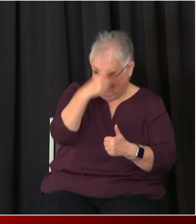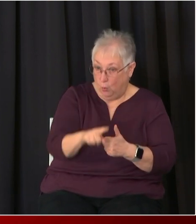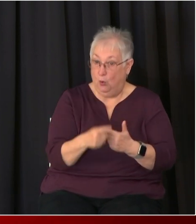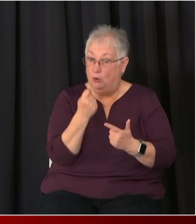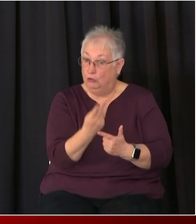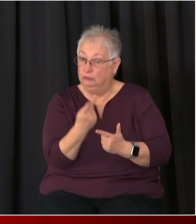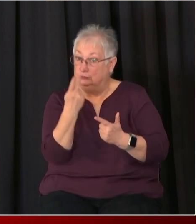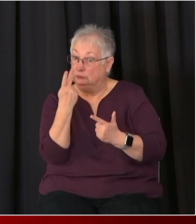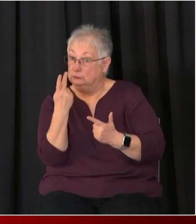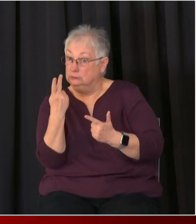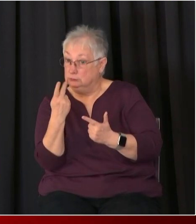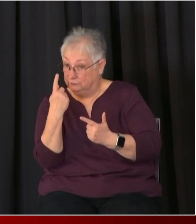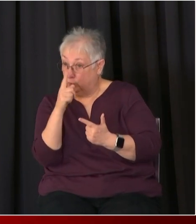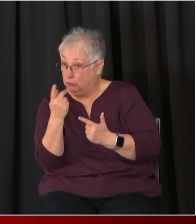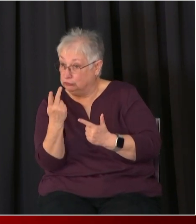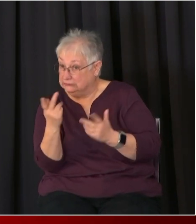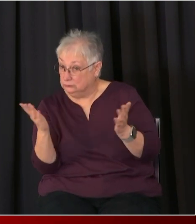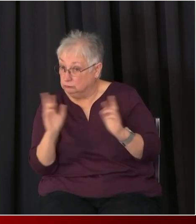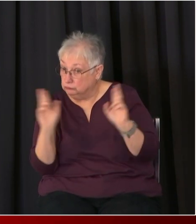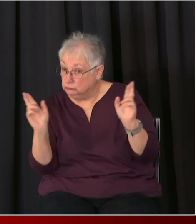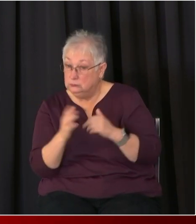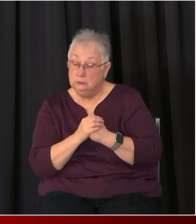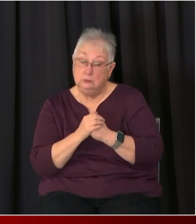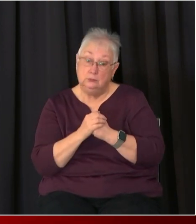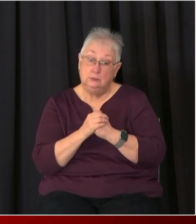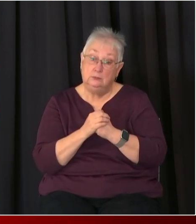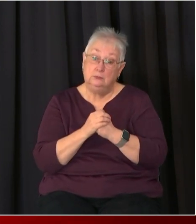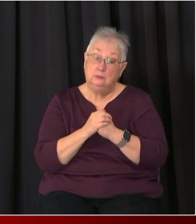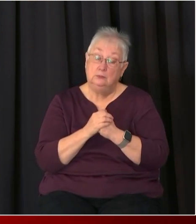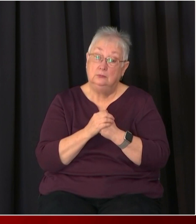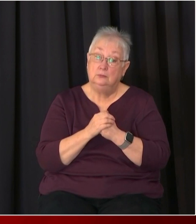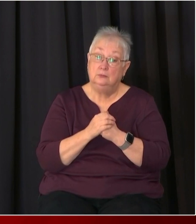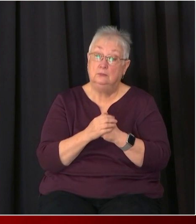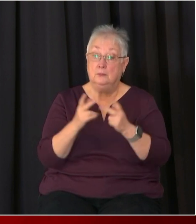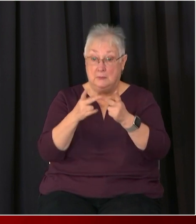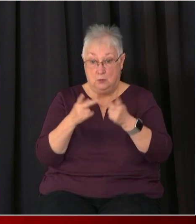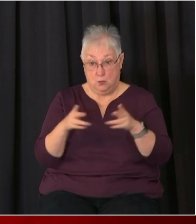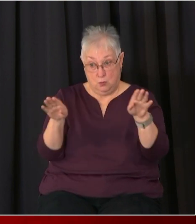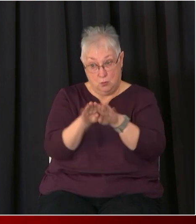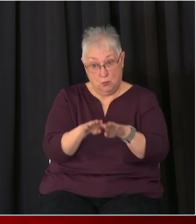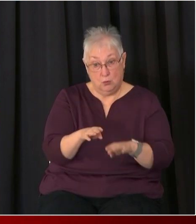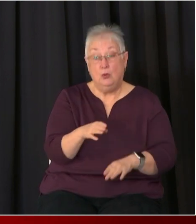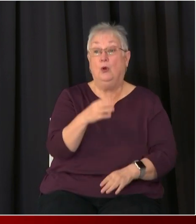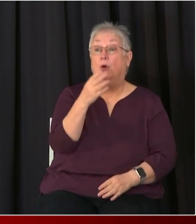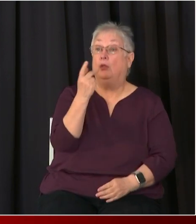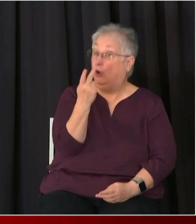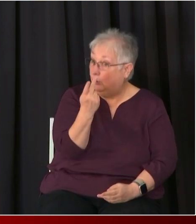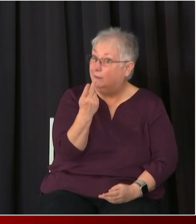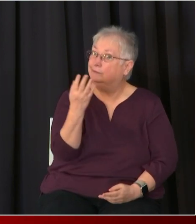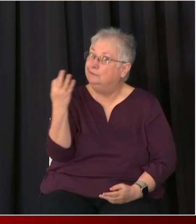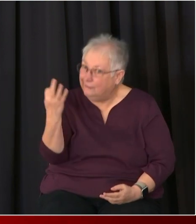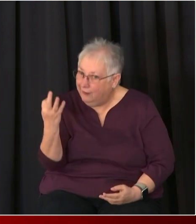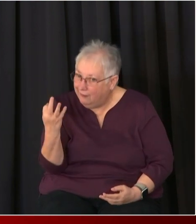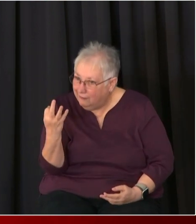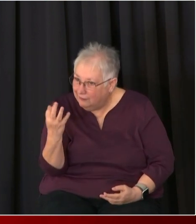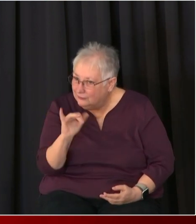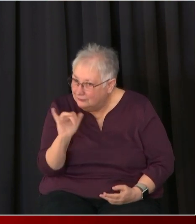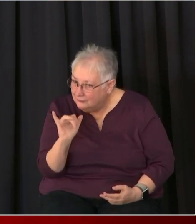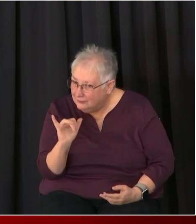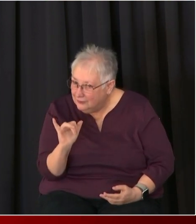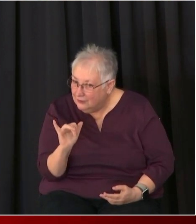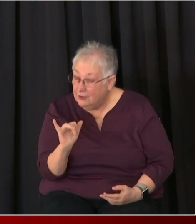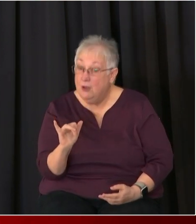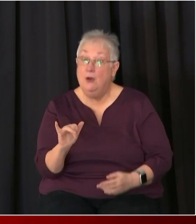coronavirus.dc.gov. The sites will be closed on Thursday and on Friday and resume normal operations on Monday.